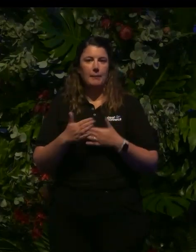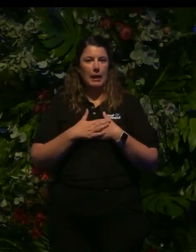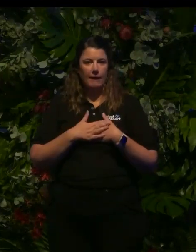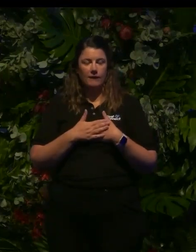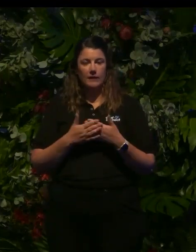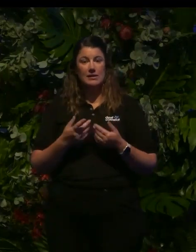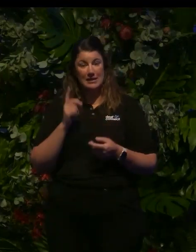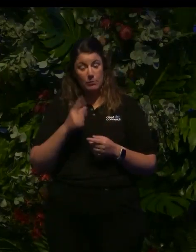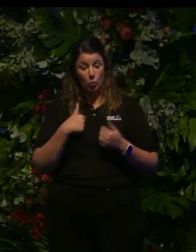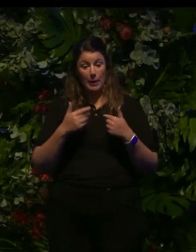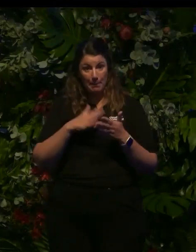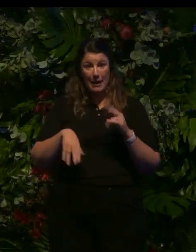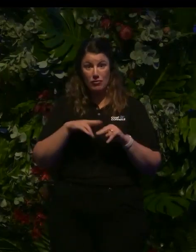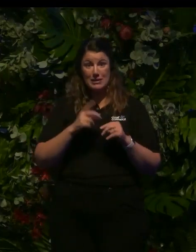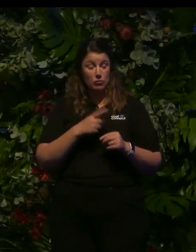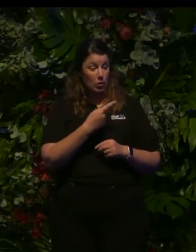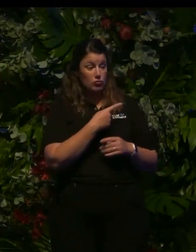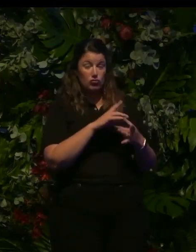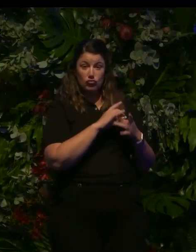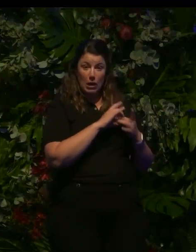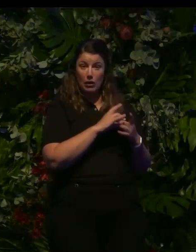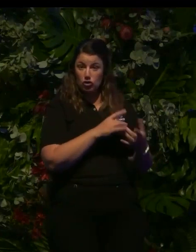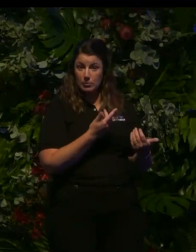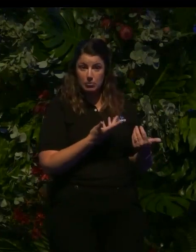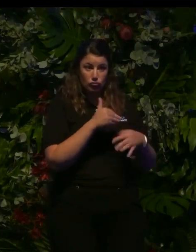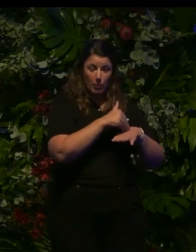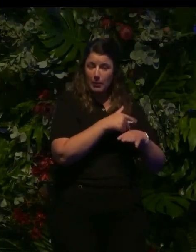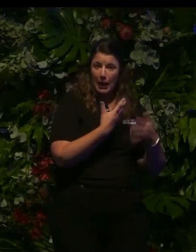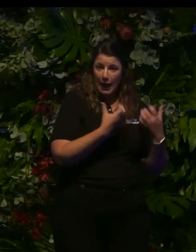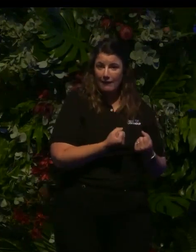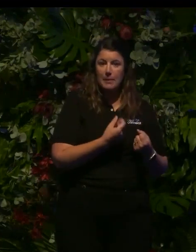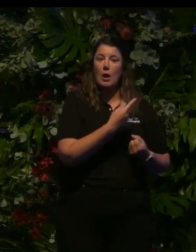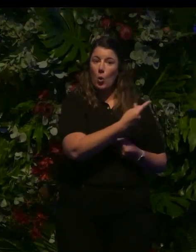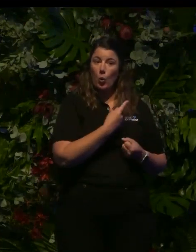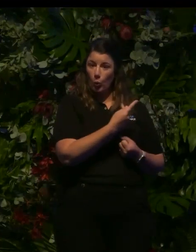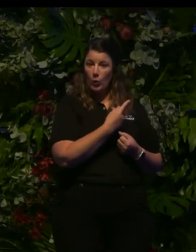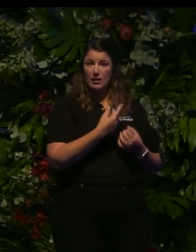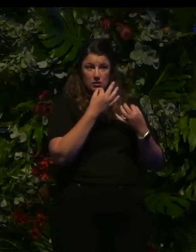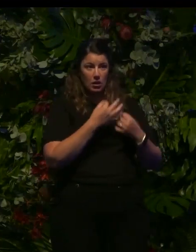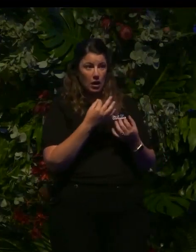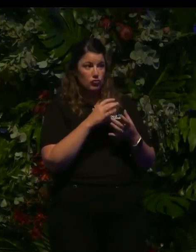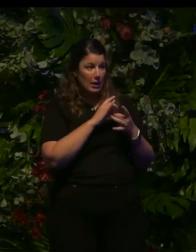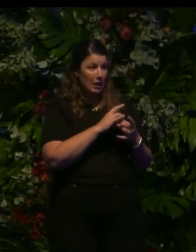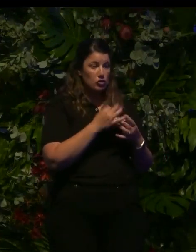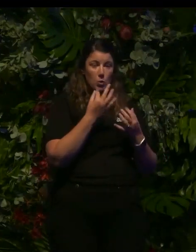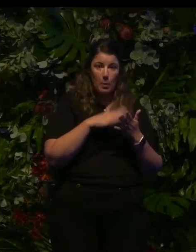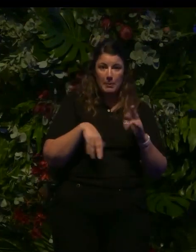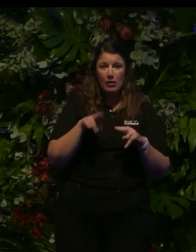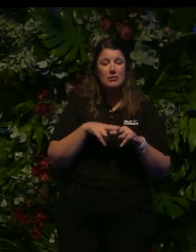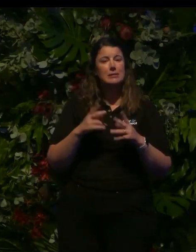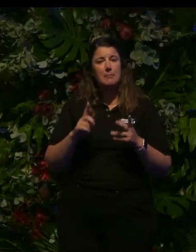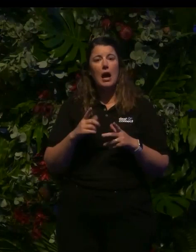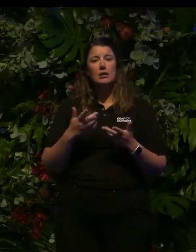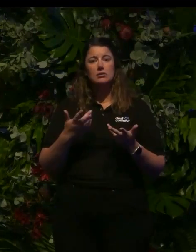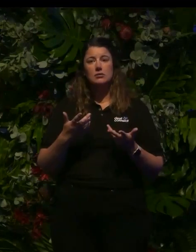know, sometimes we do have relationship with it, sometimes we decided to be parent without relationship, but at least we make sure